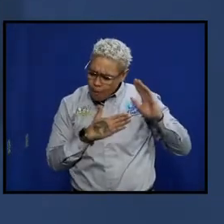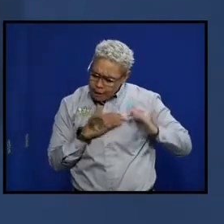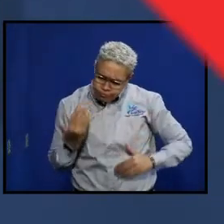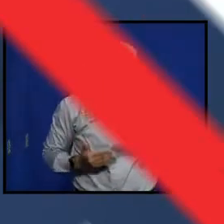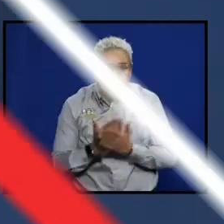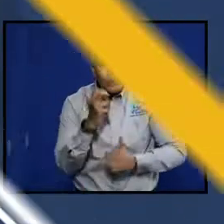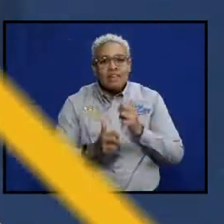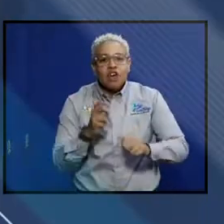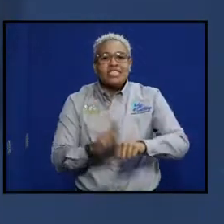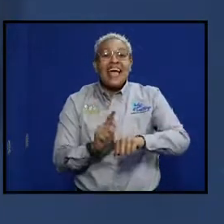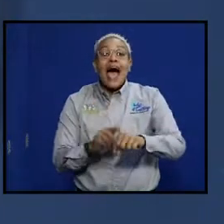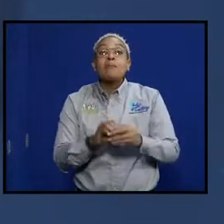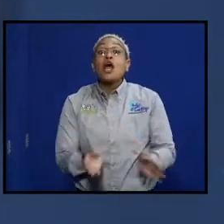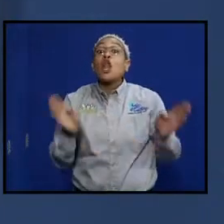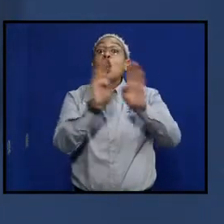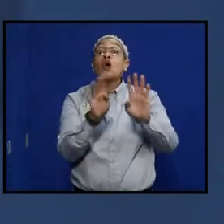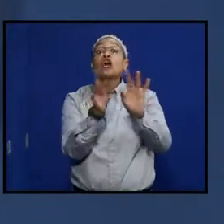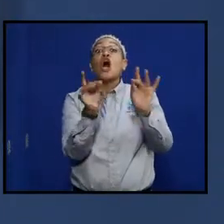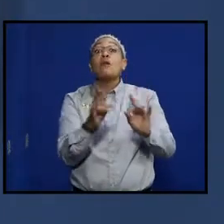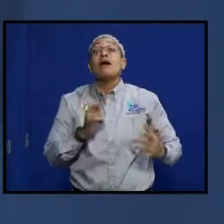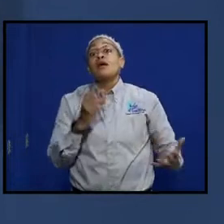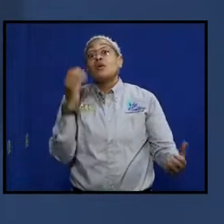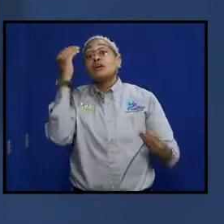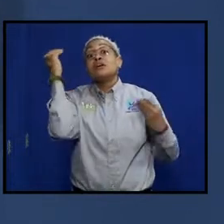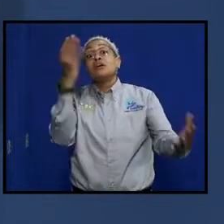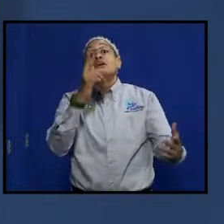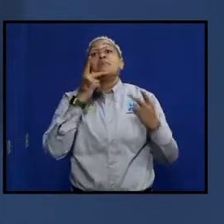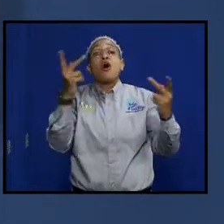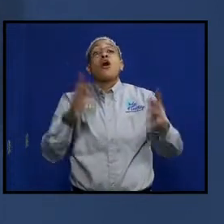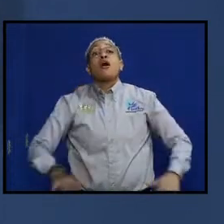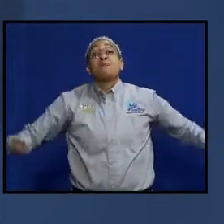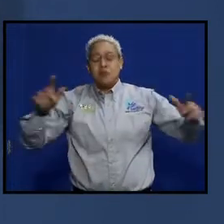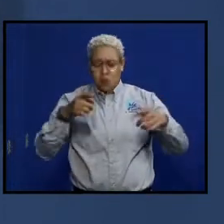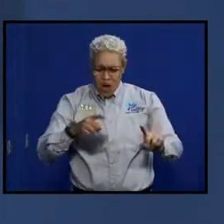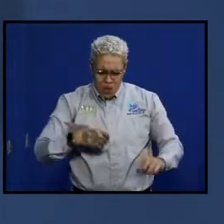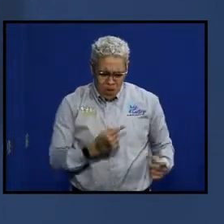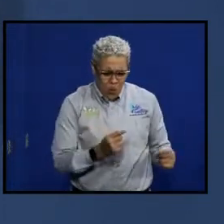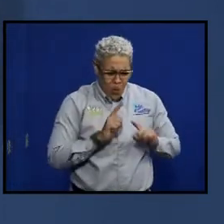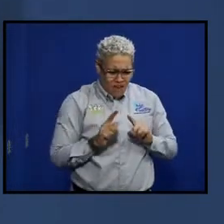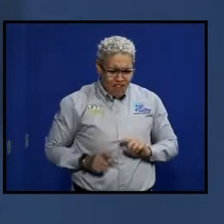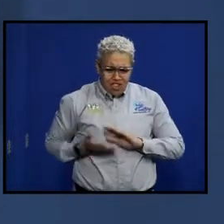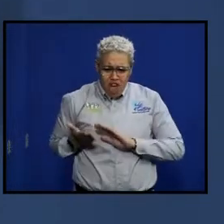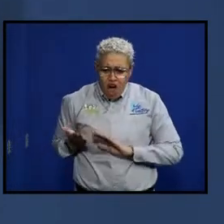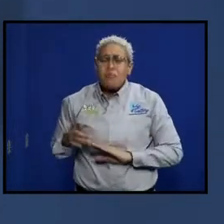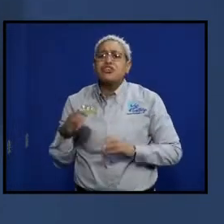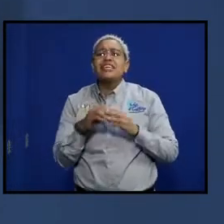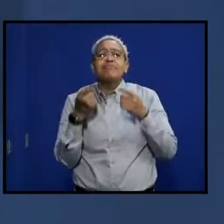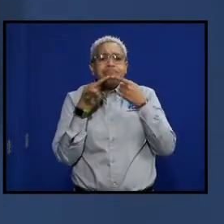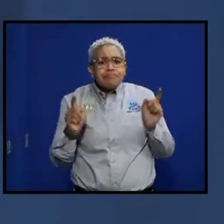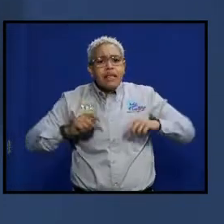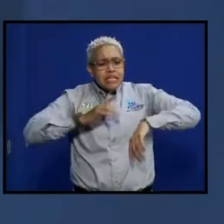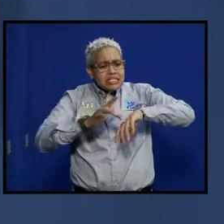continuously monitor and address the issues. I want to reassure the public that while we conduct various operations in the declared